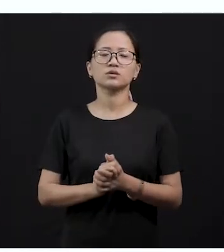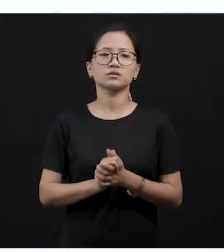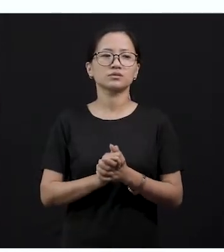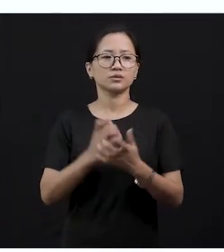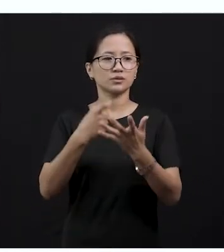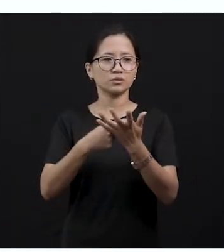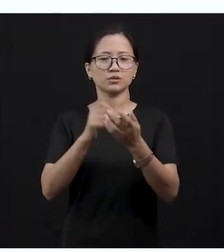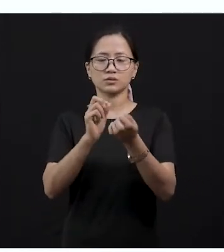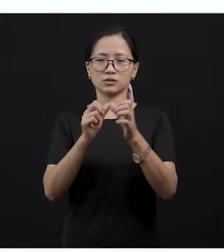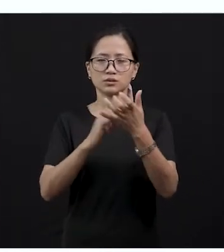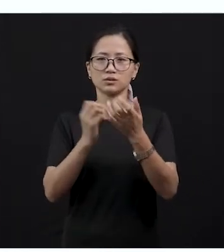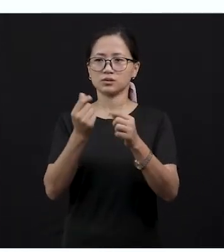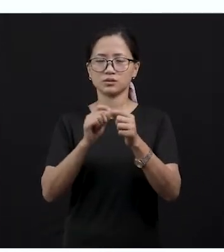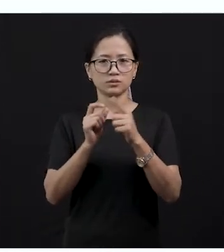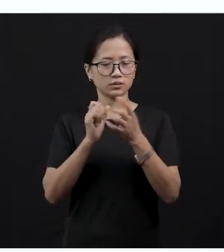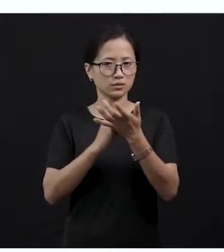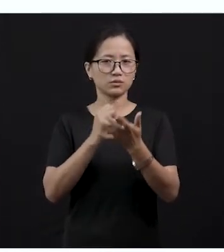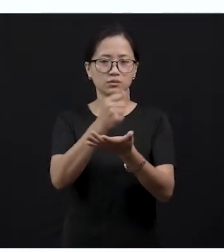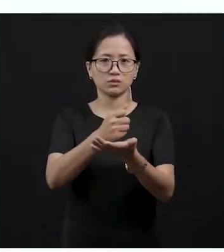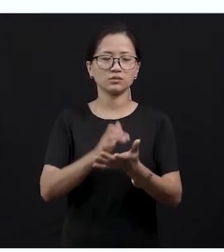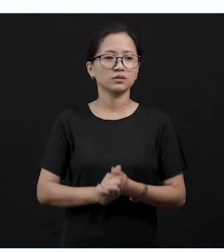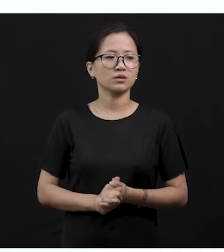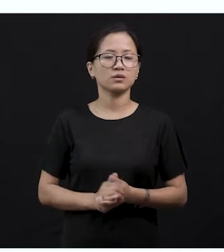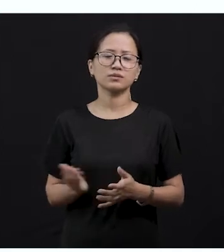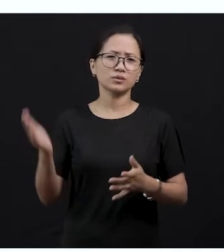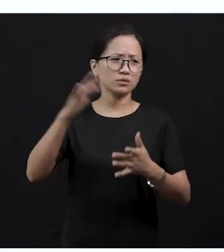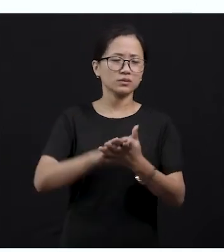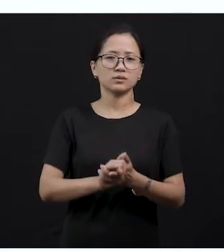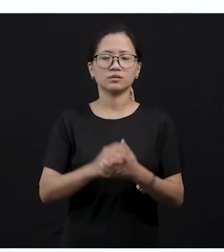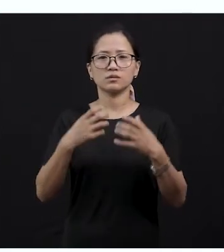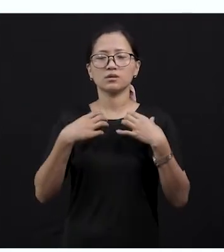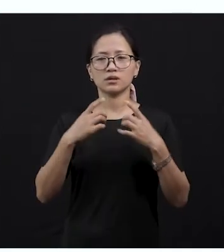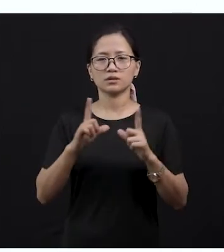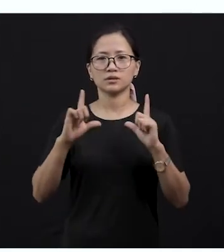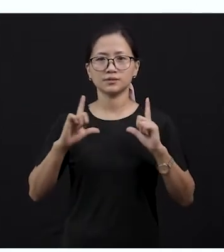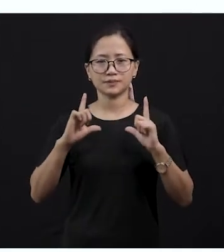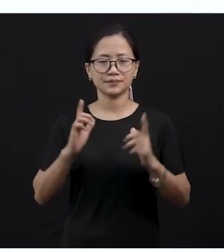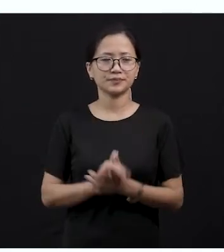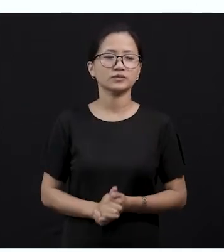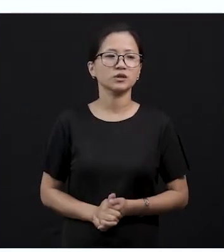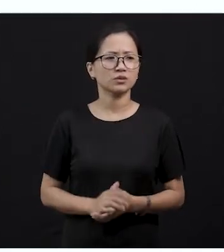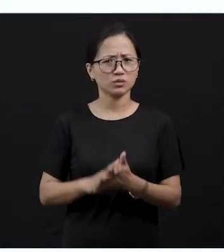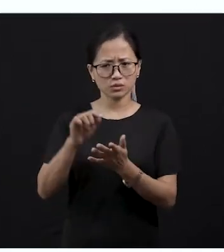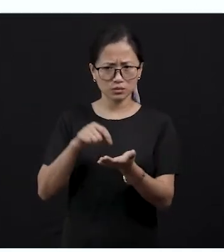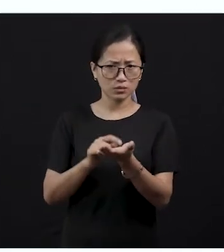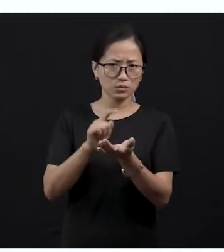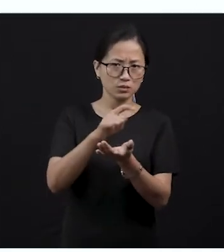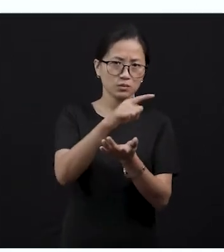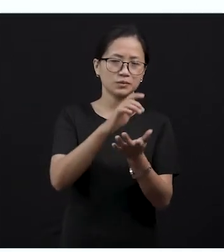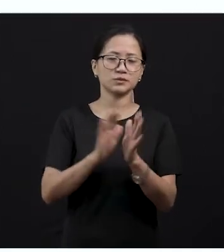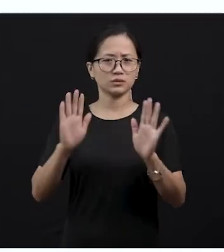lungs. What about an earthworm? See, earthworm, do earthworms have